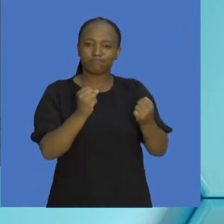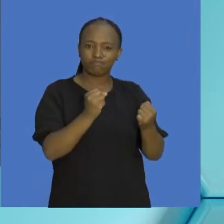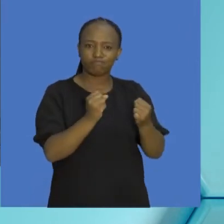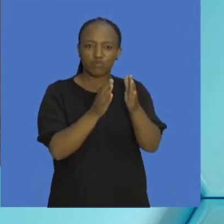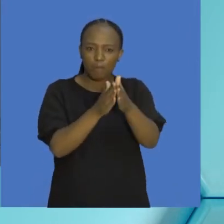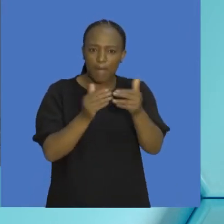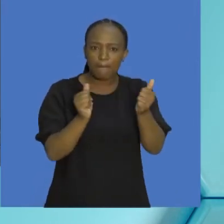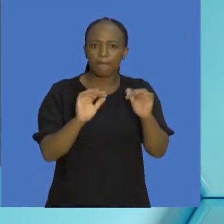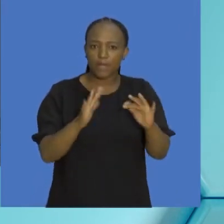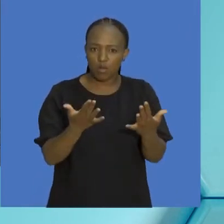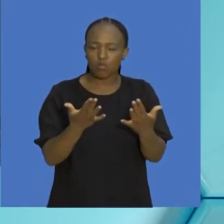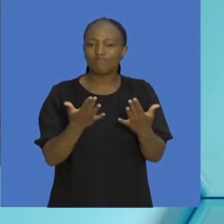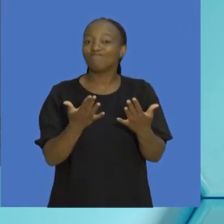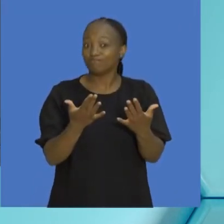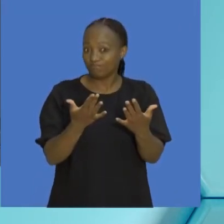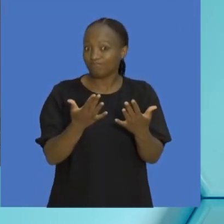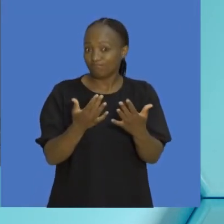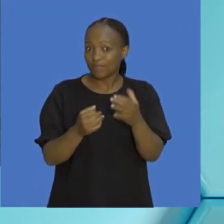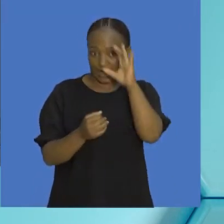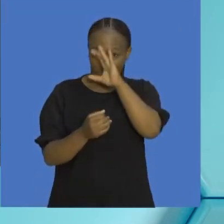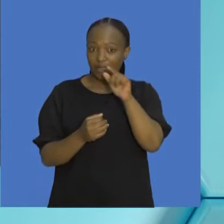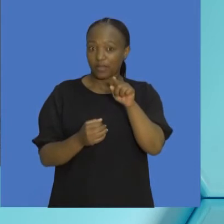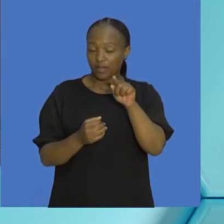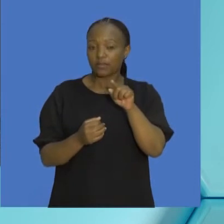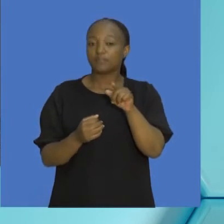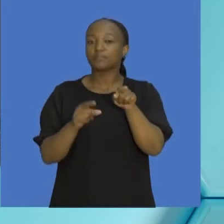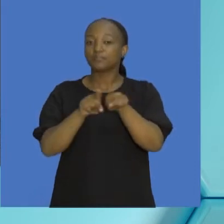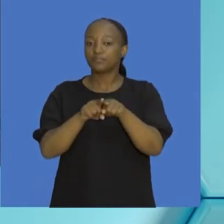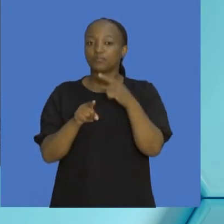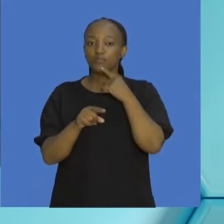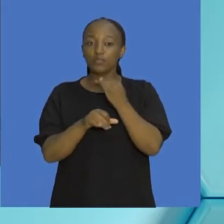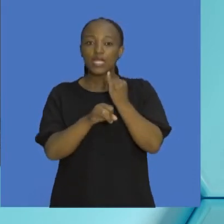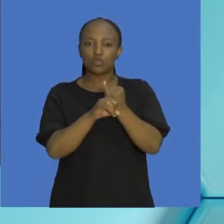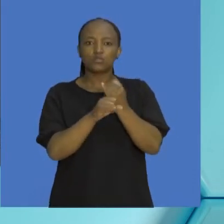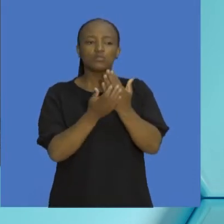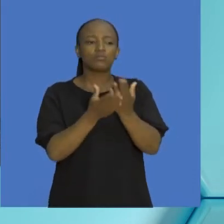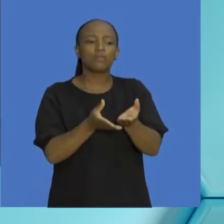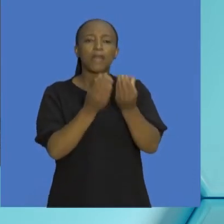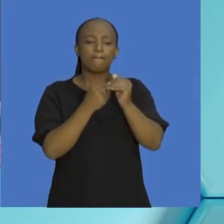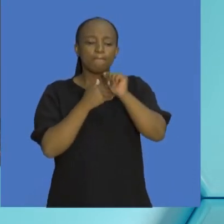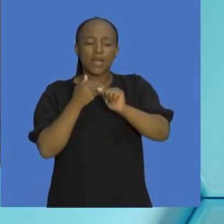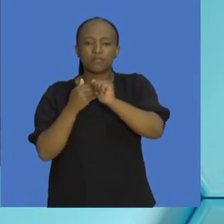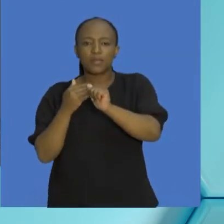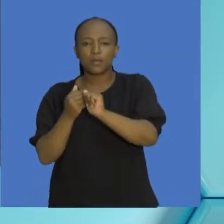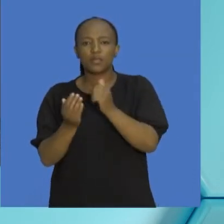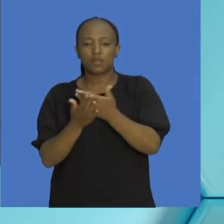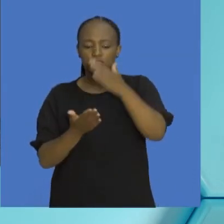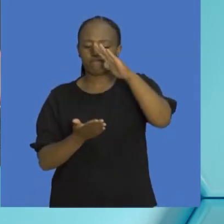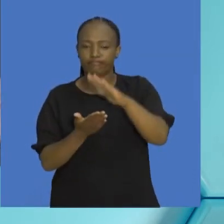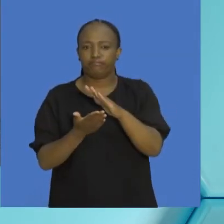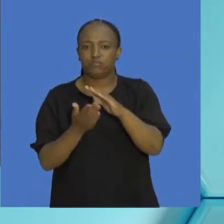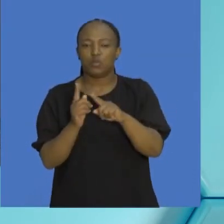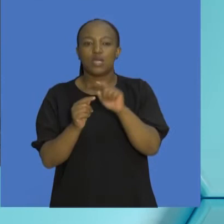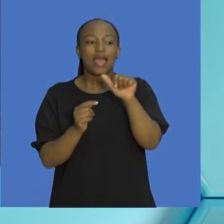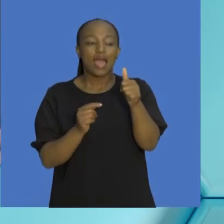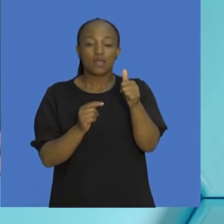speed, and actually derive an insurance premium on that. Or some claim give